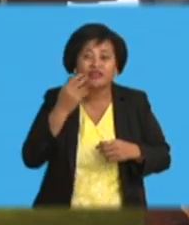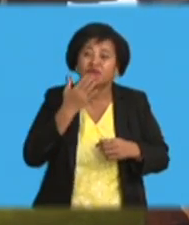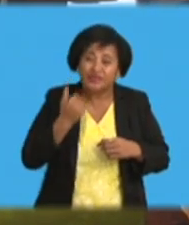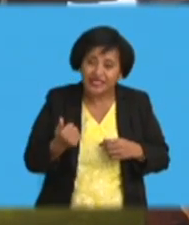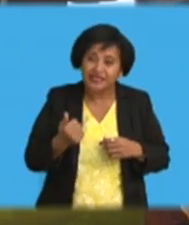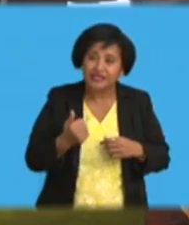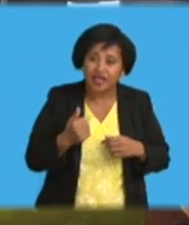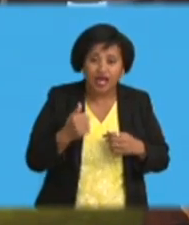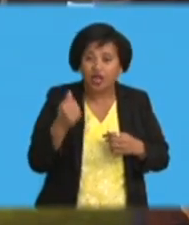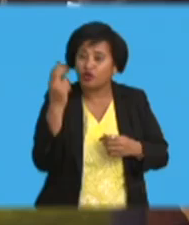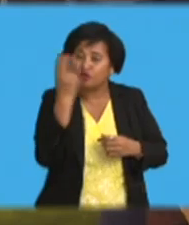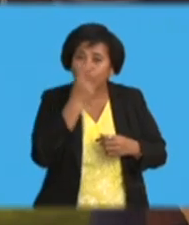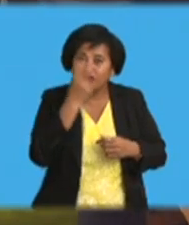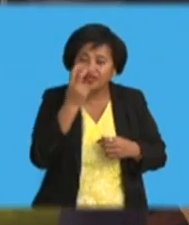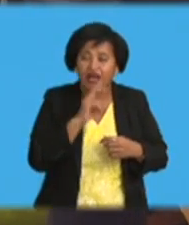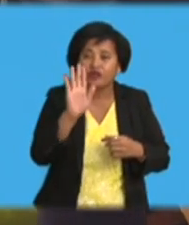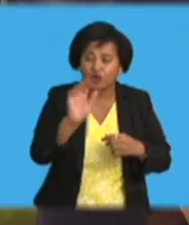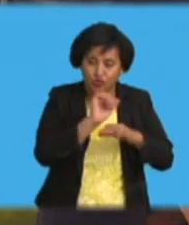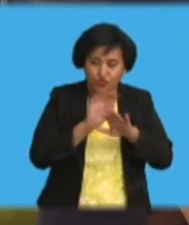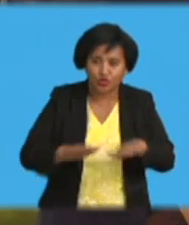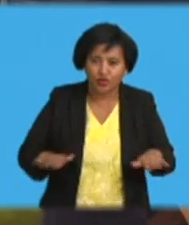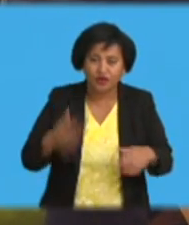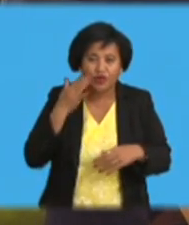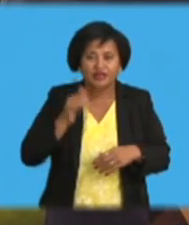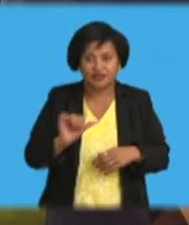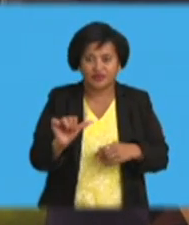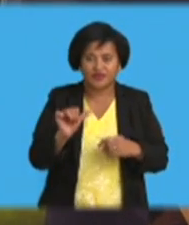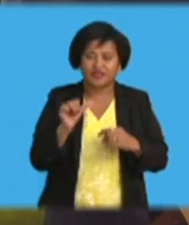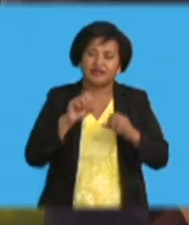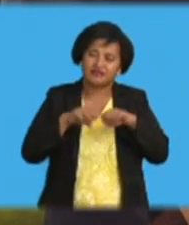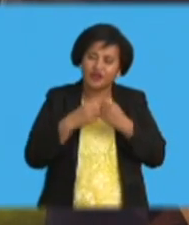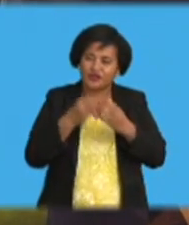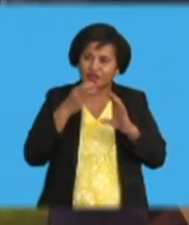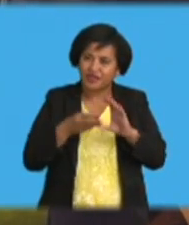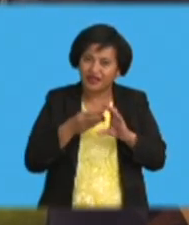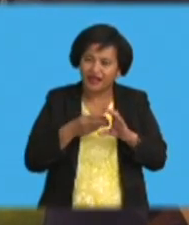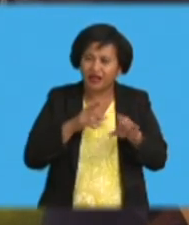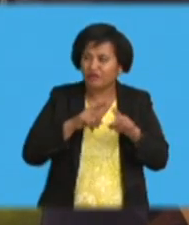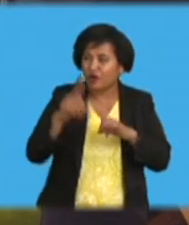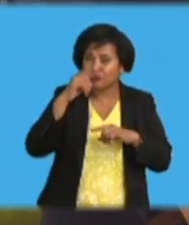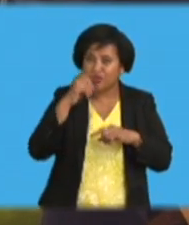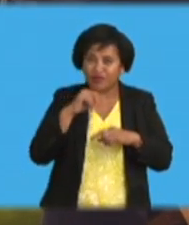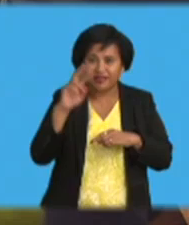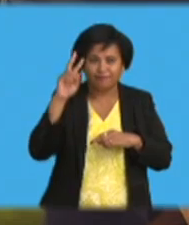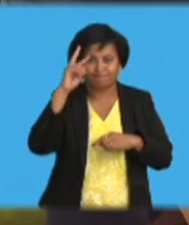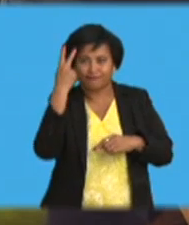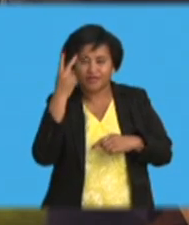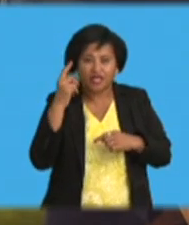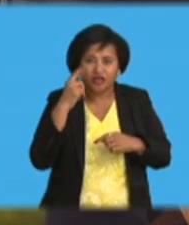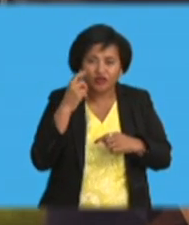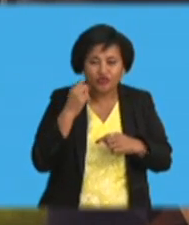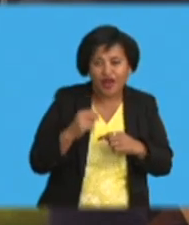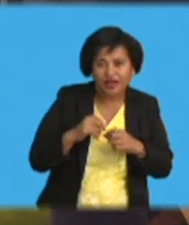social media. There are evil people out there who use social media as a tool to target our young people, and we need to do